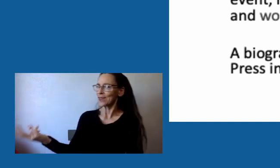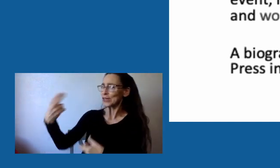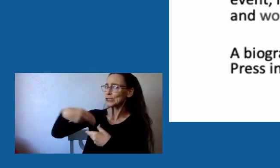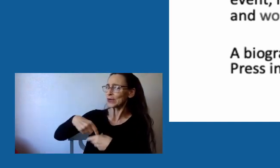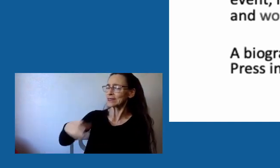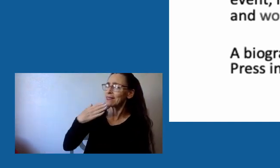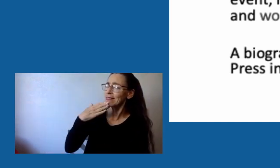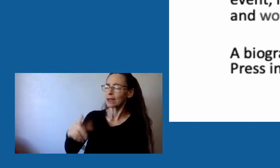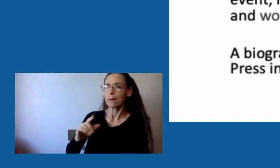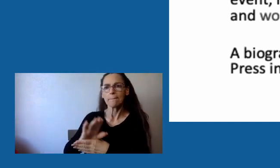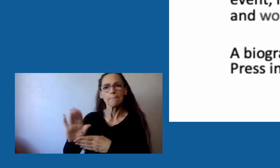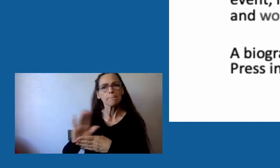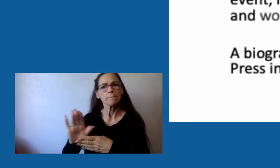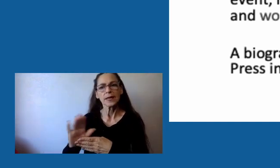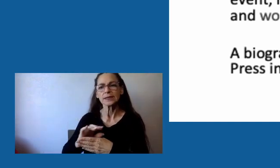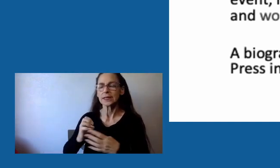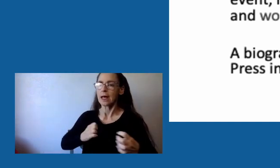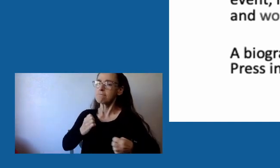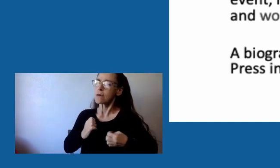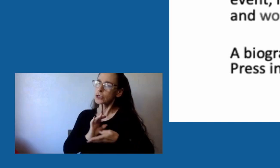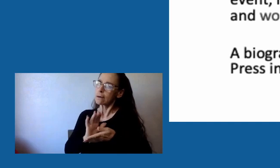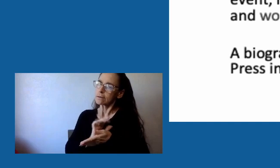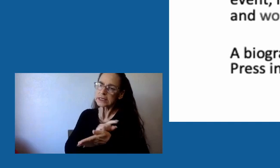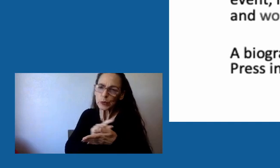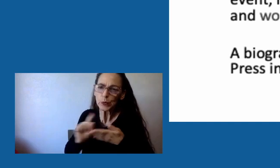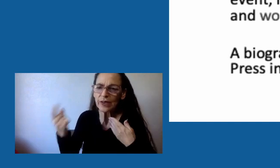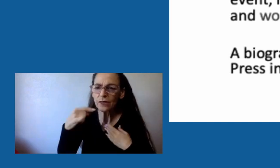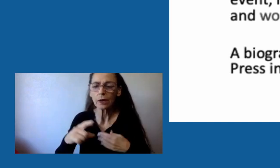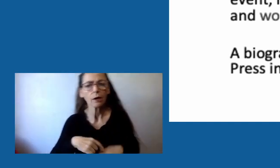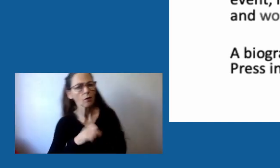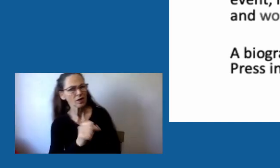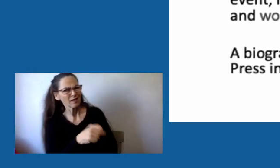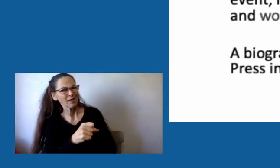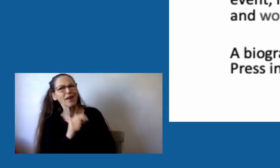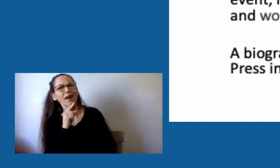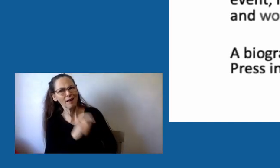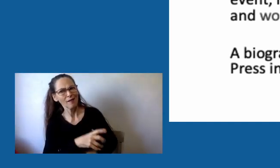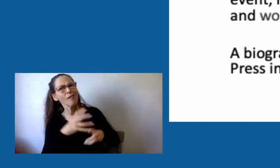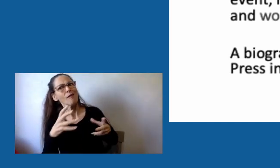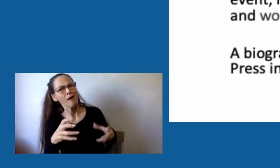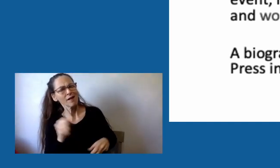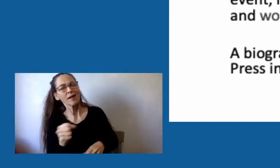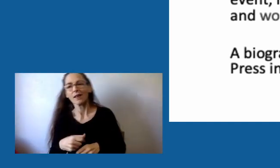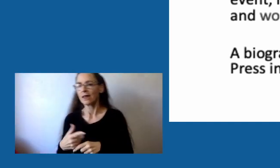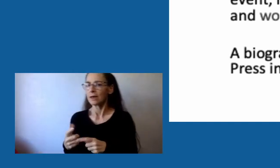I know it's been a very busy, and it's always an emotional and busy week for you with media very much and everything. So we're honored